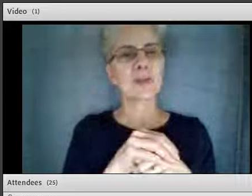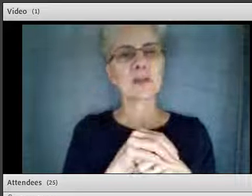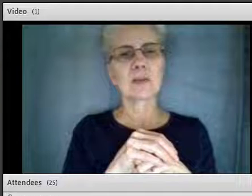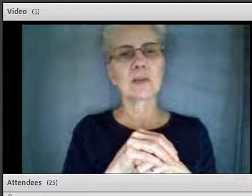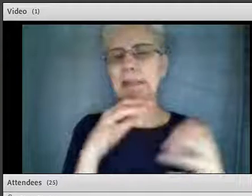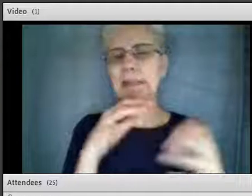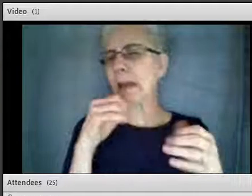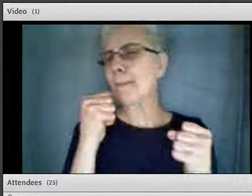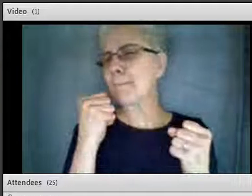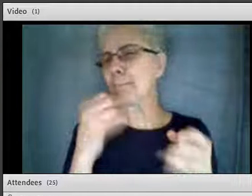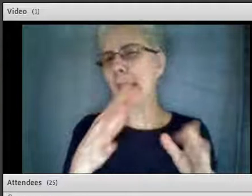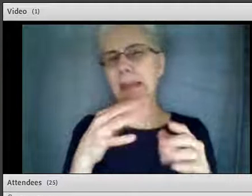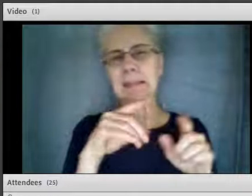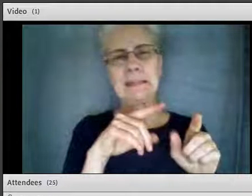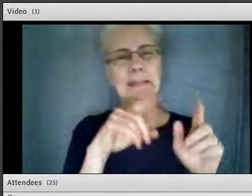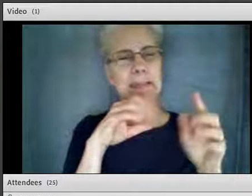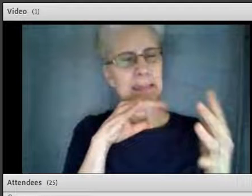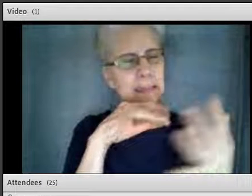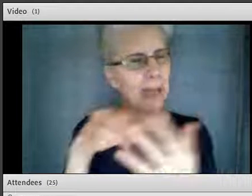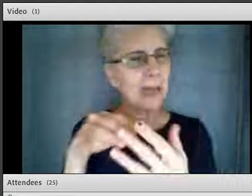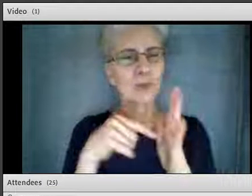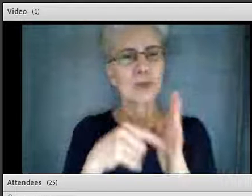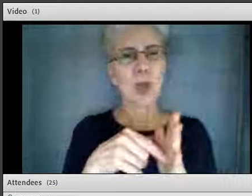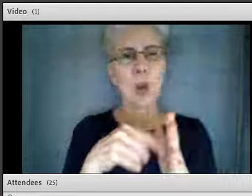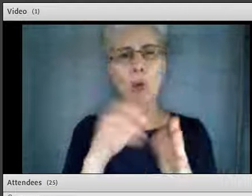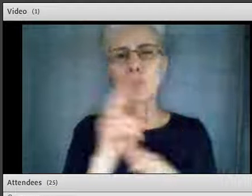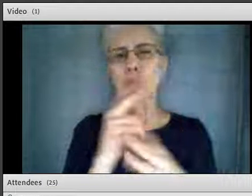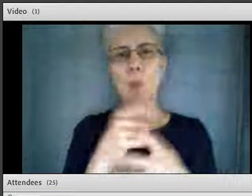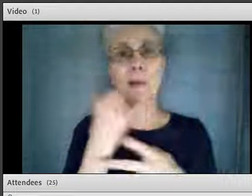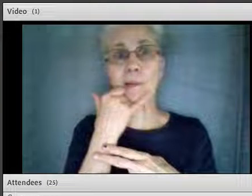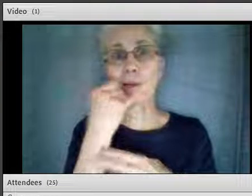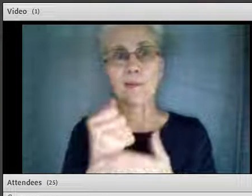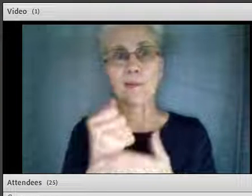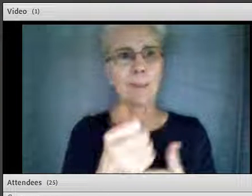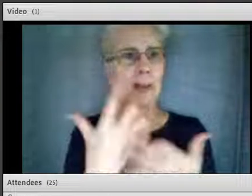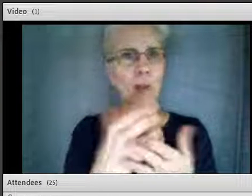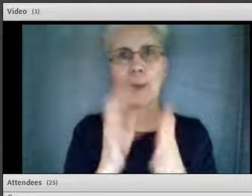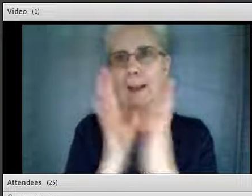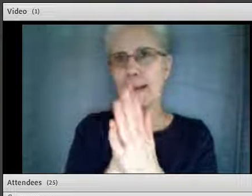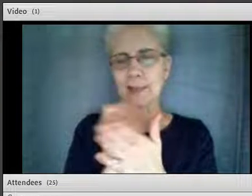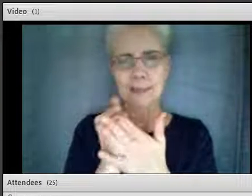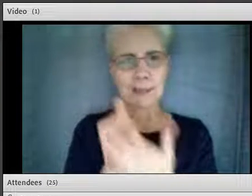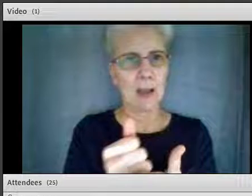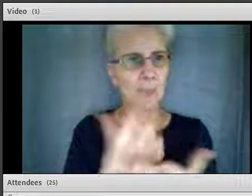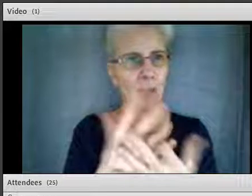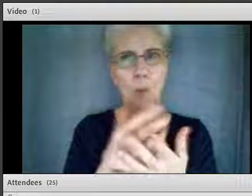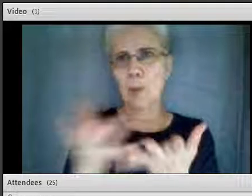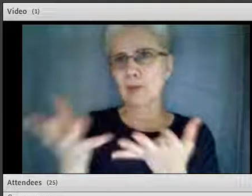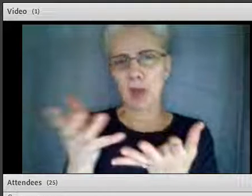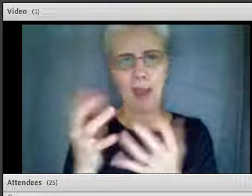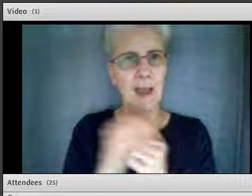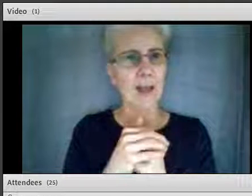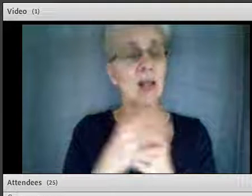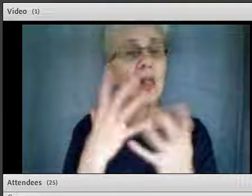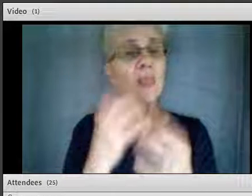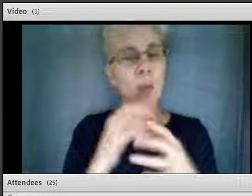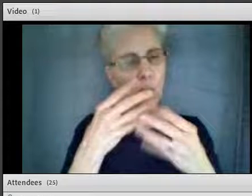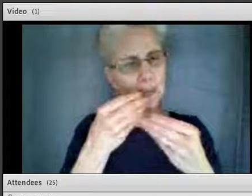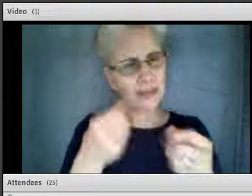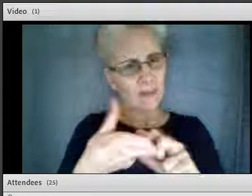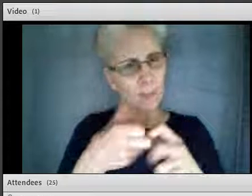do not want to call for help. They do not want to ask for help. They do not want to chat for help. They want to solve the problem themselves. So you want to have